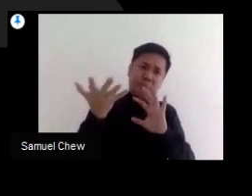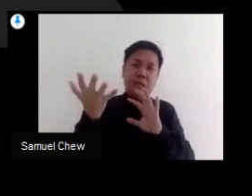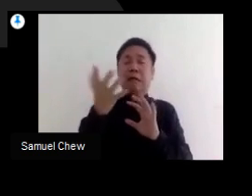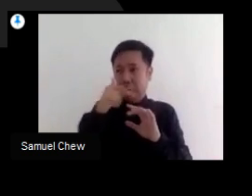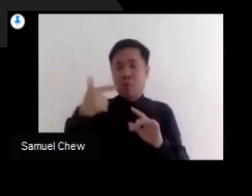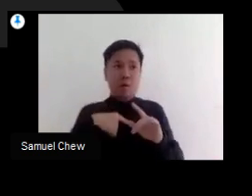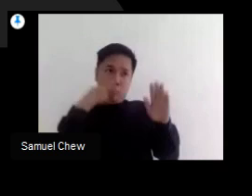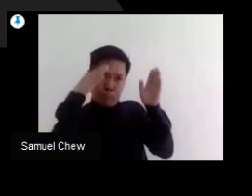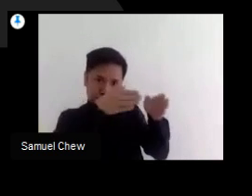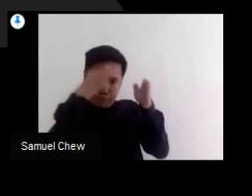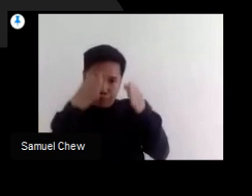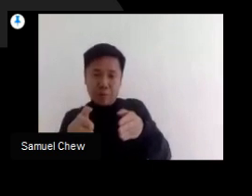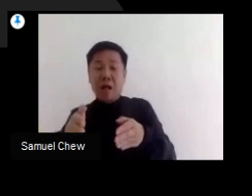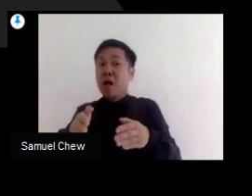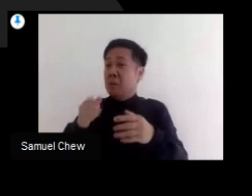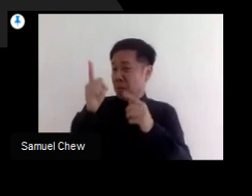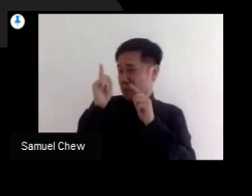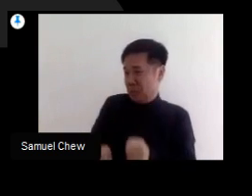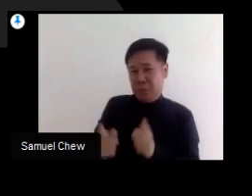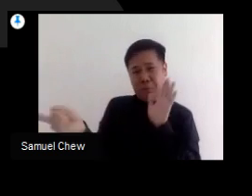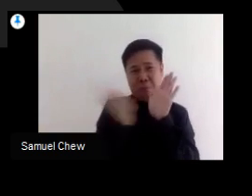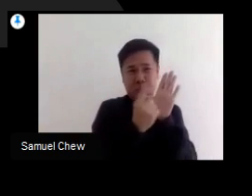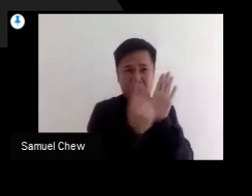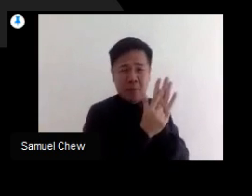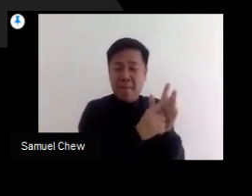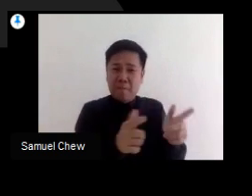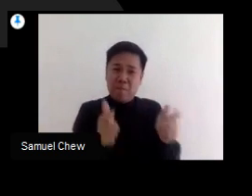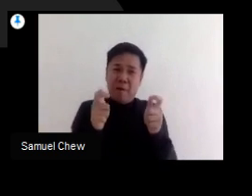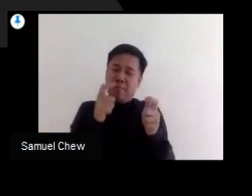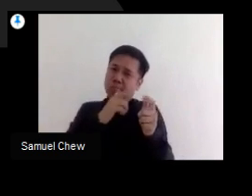appropriate responded through effective